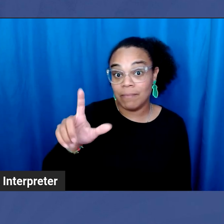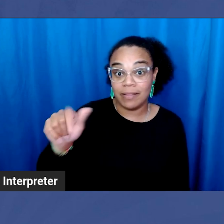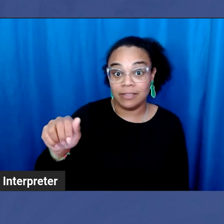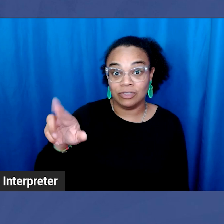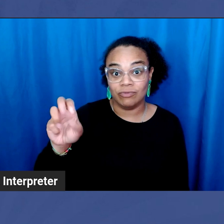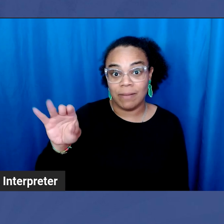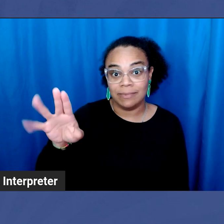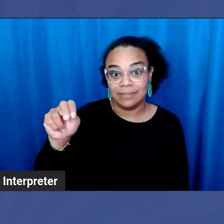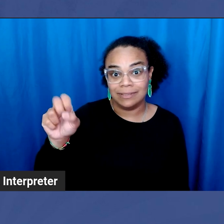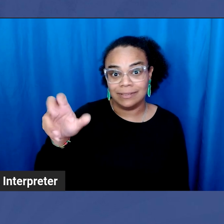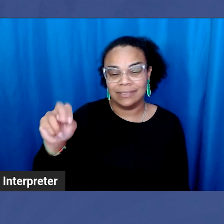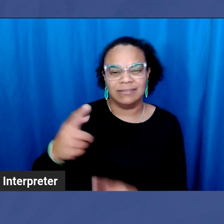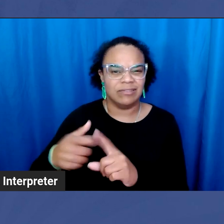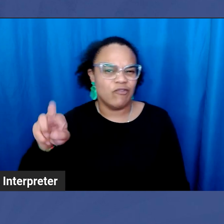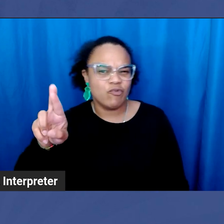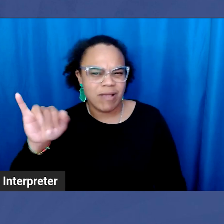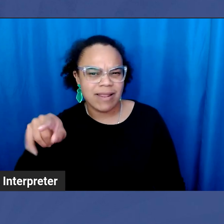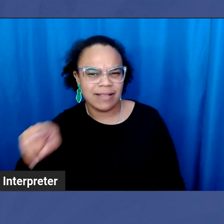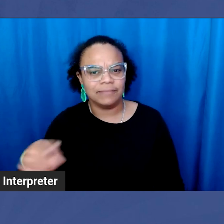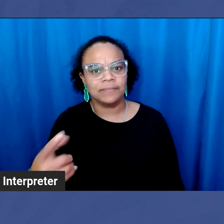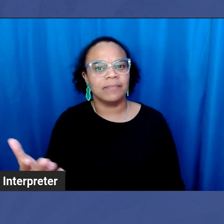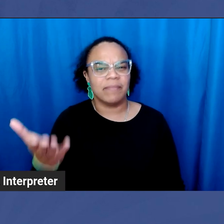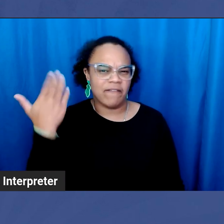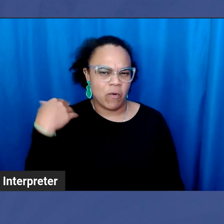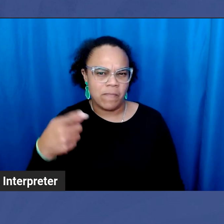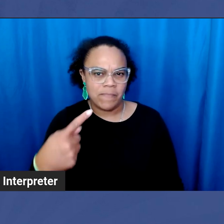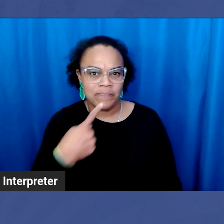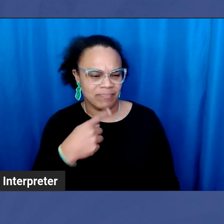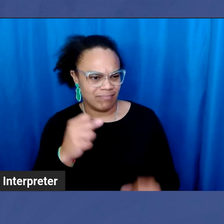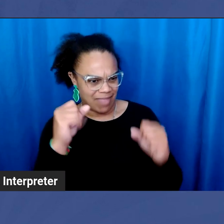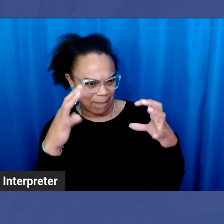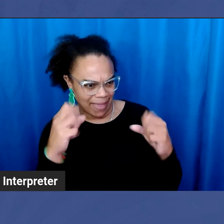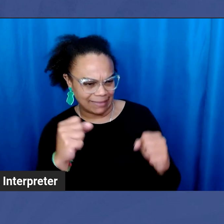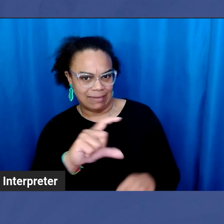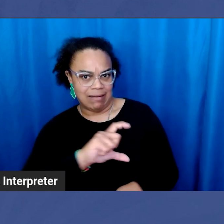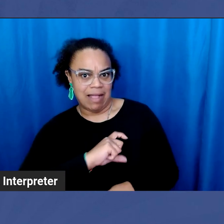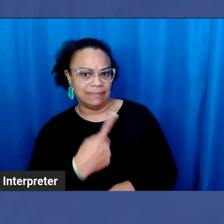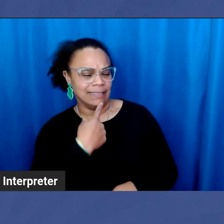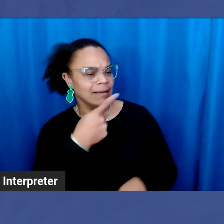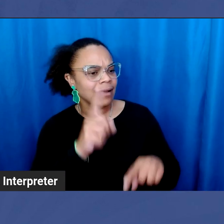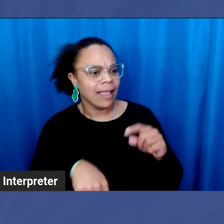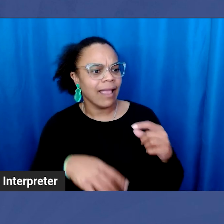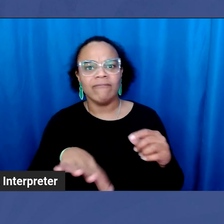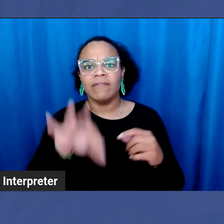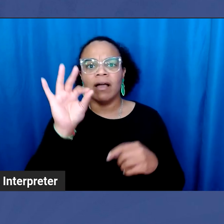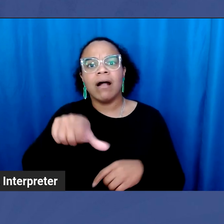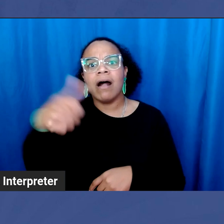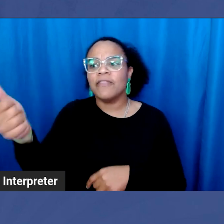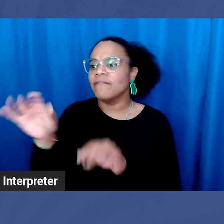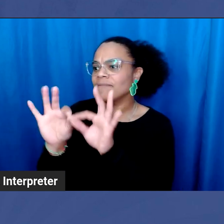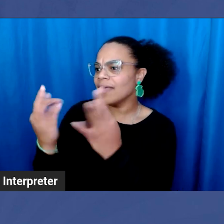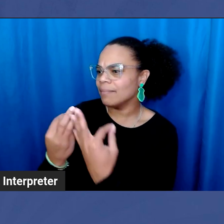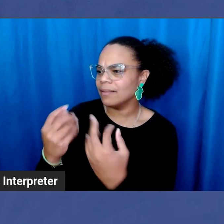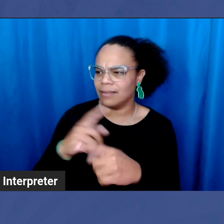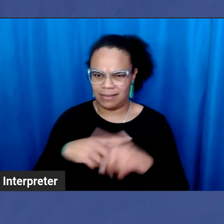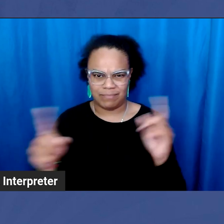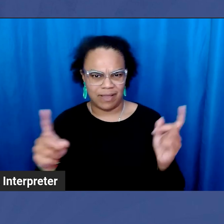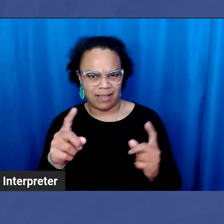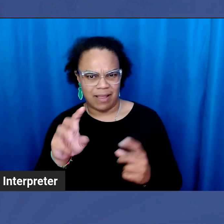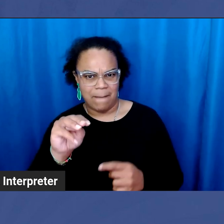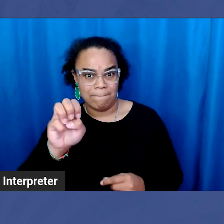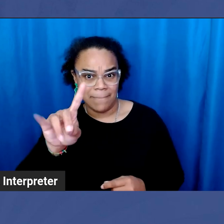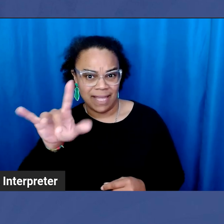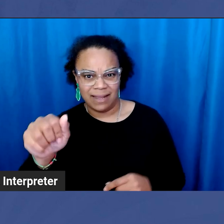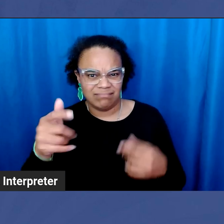Coyote, Rhode Island once commented, "Isn't it amazing that the cops claim they couldn't find the next of kin, but the media found them in a few